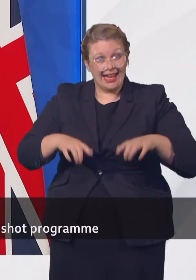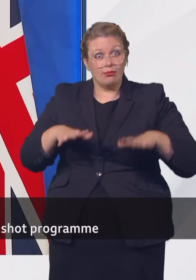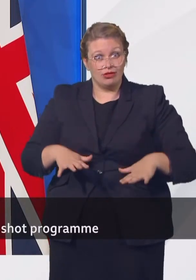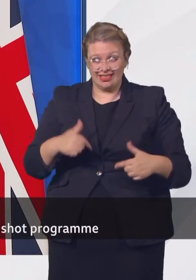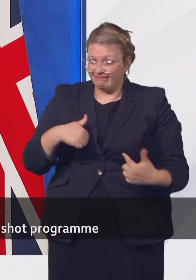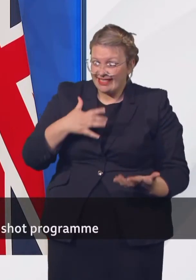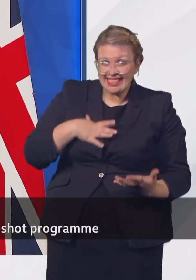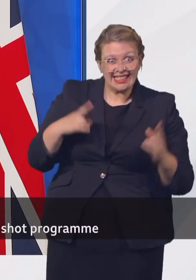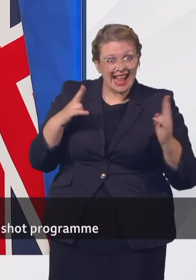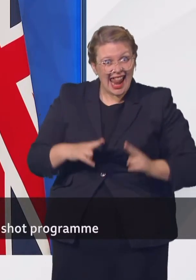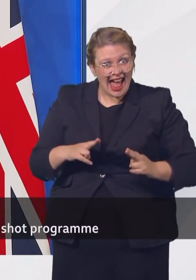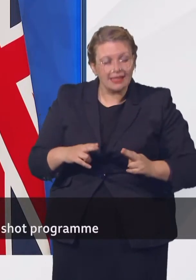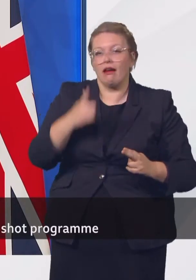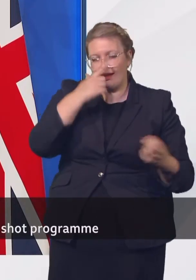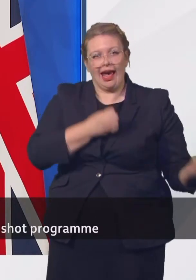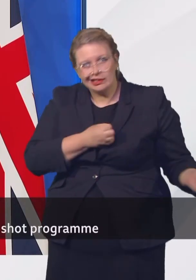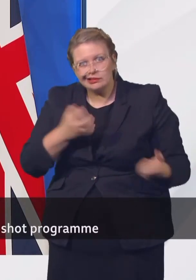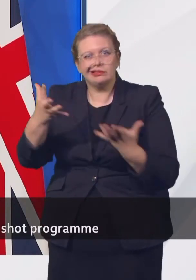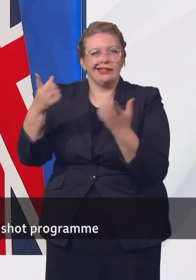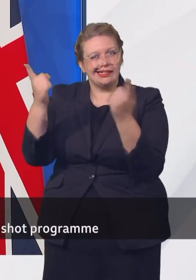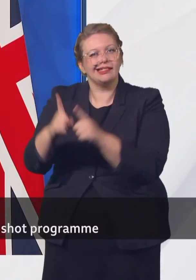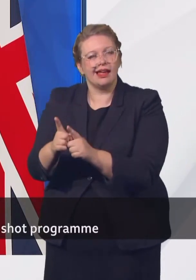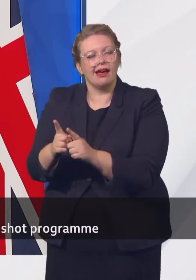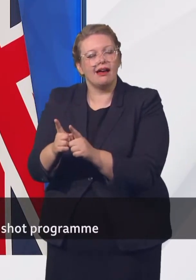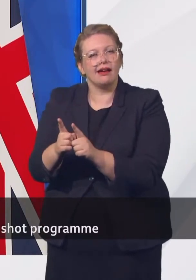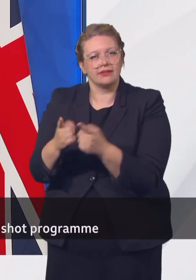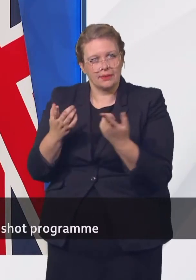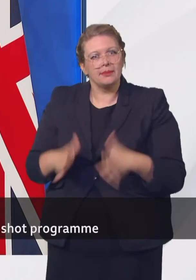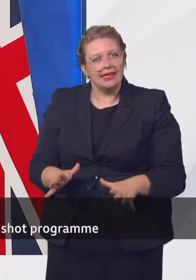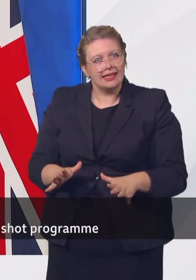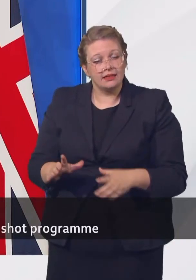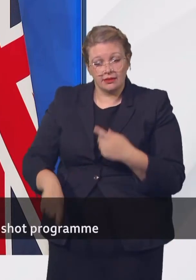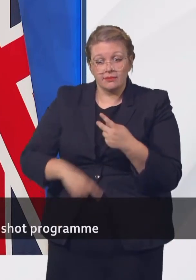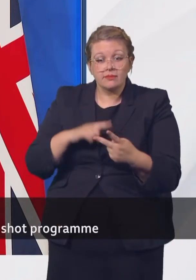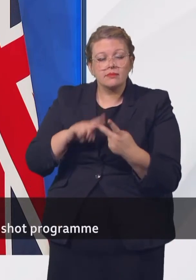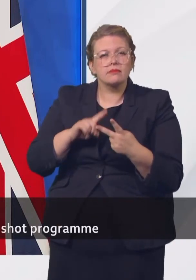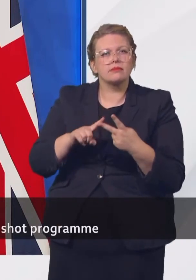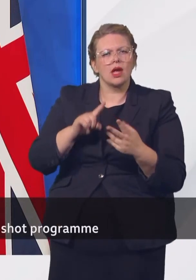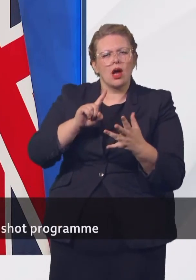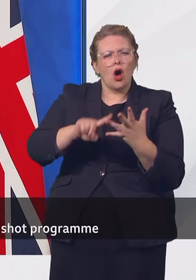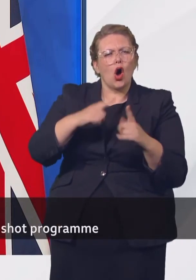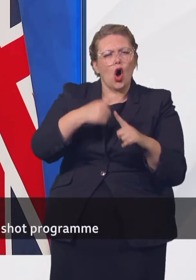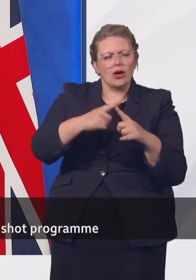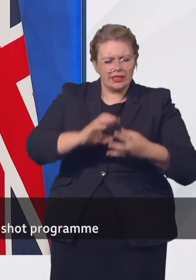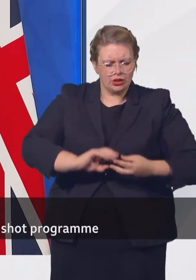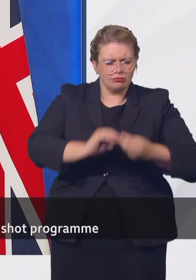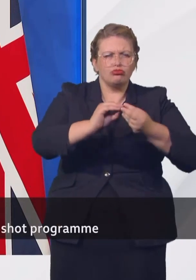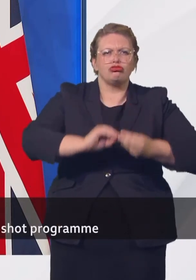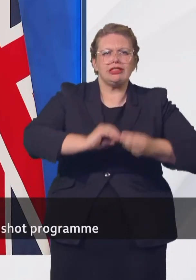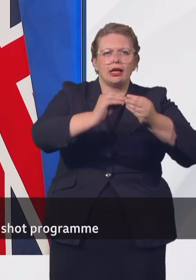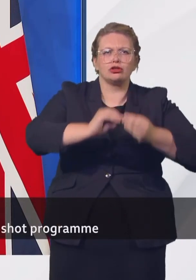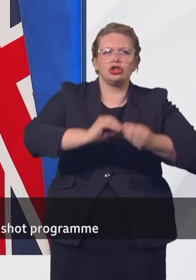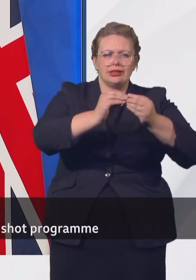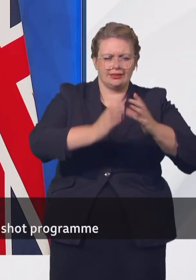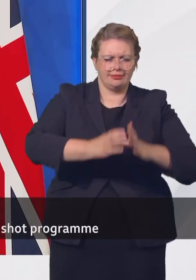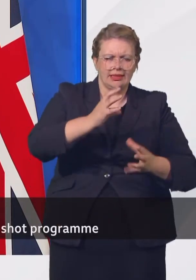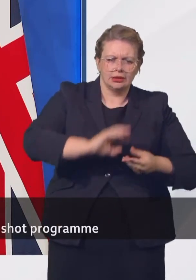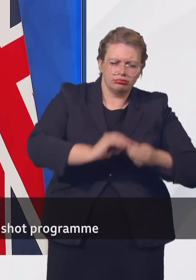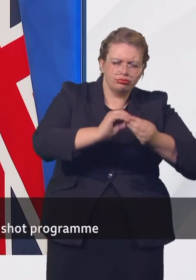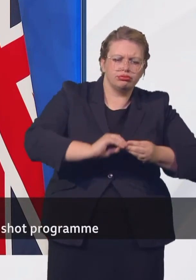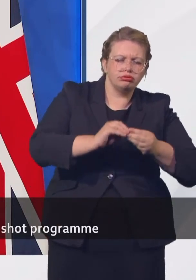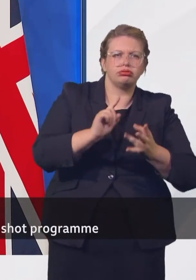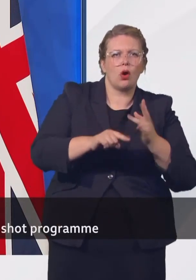anymore here, and we're sending them over, and like the oxygen production machines, which are being sent